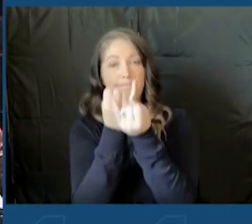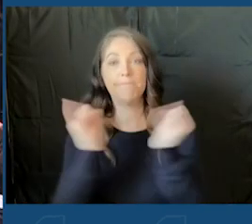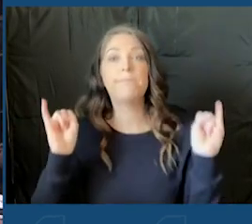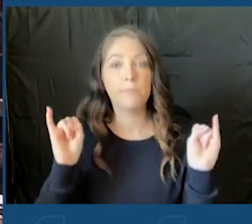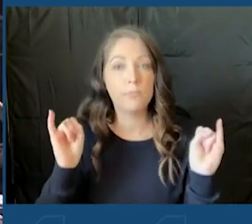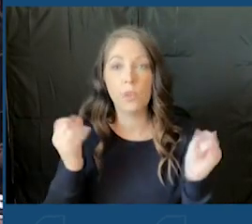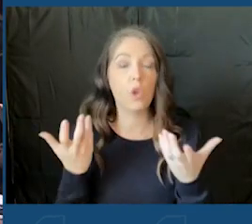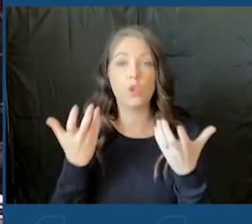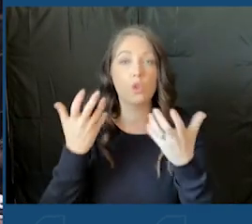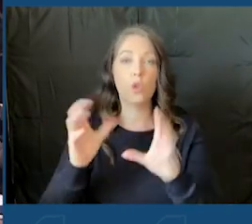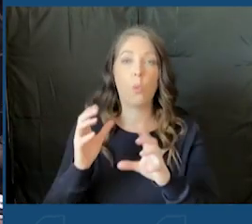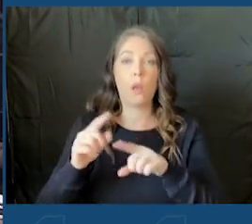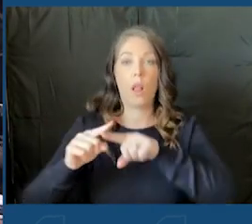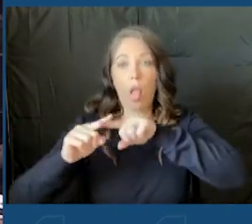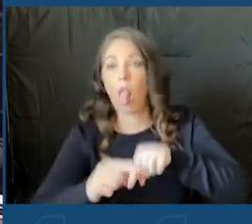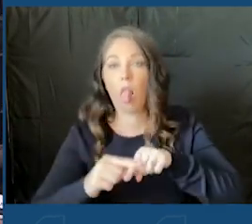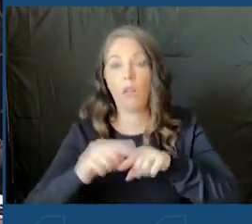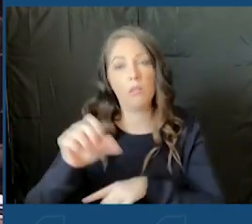held captive to anyone else.